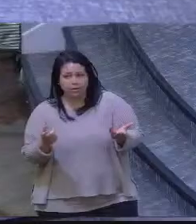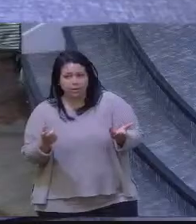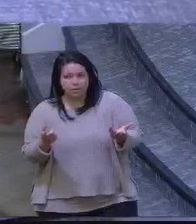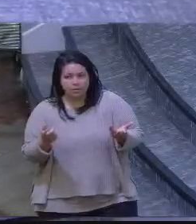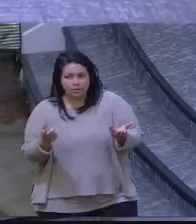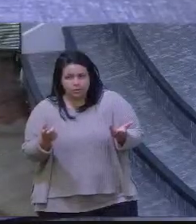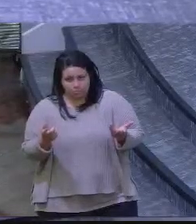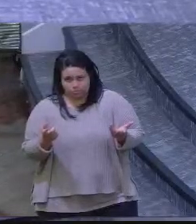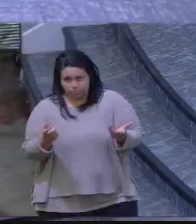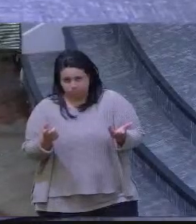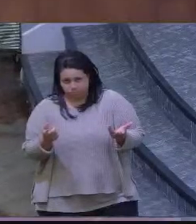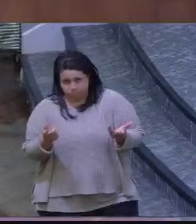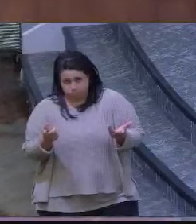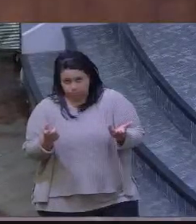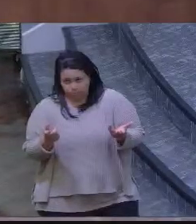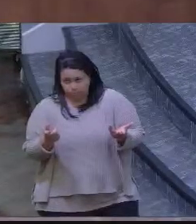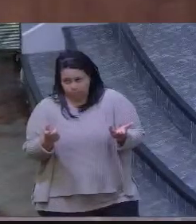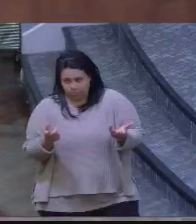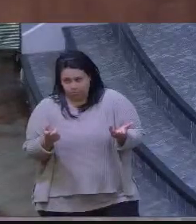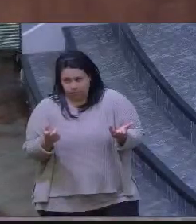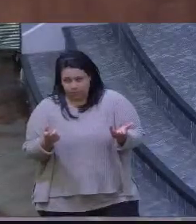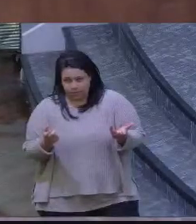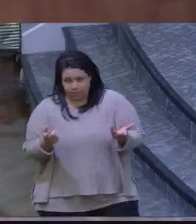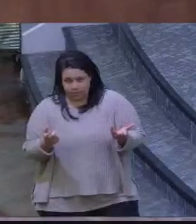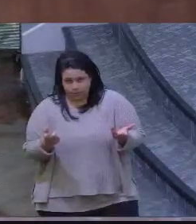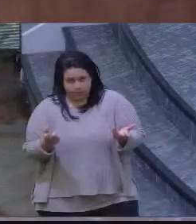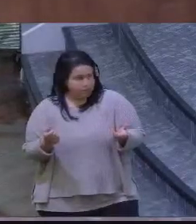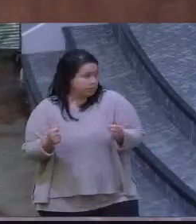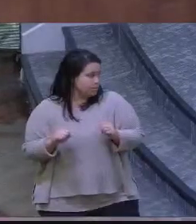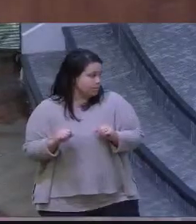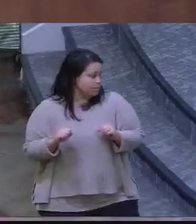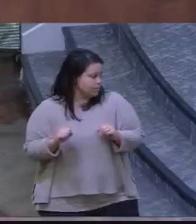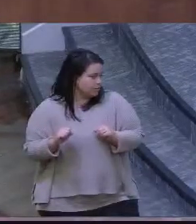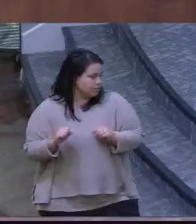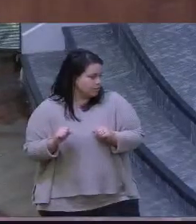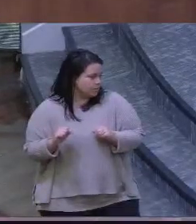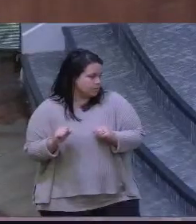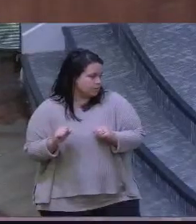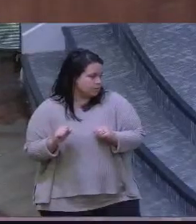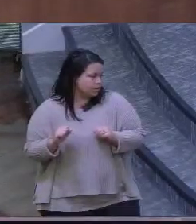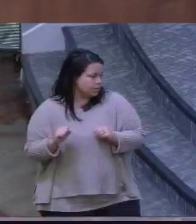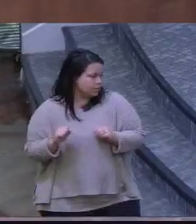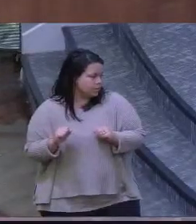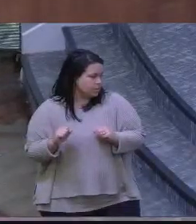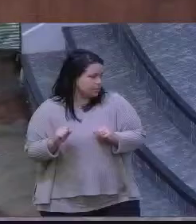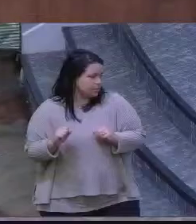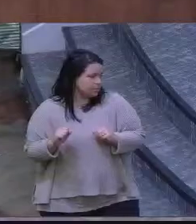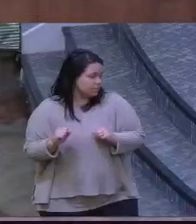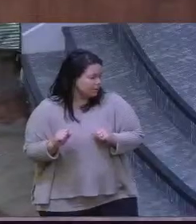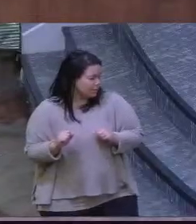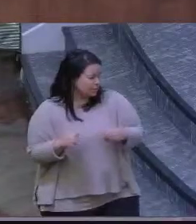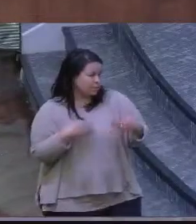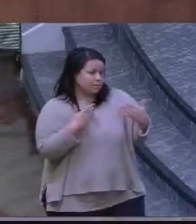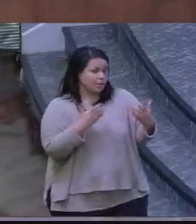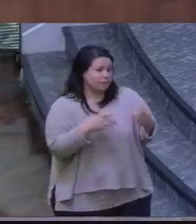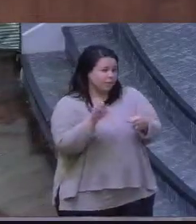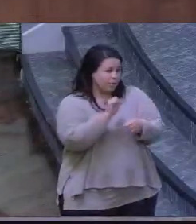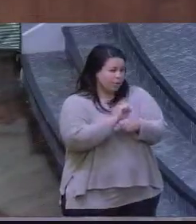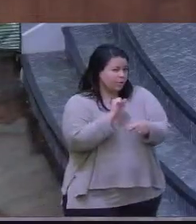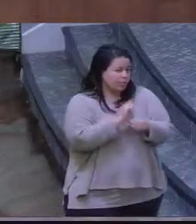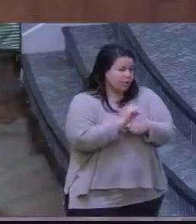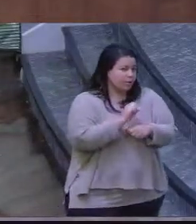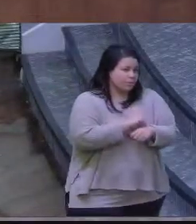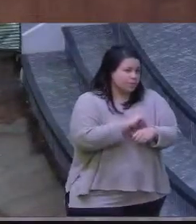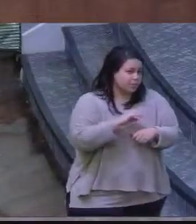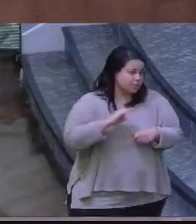Just very briefly, I appreciate the hard work that that staff has put in on this. It's been a